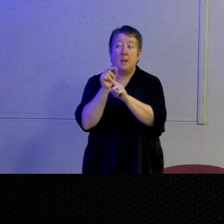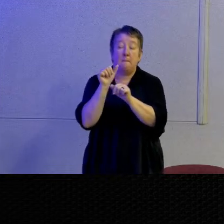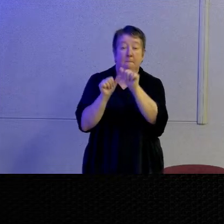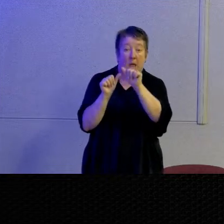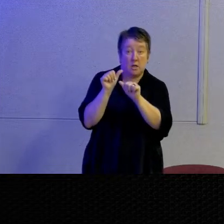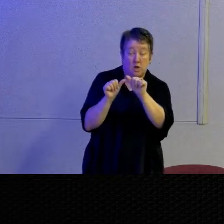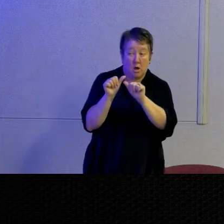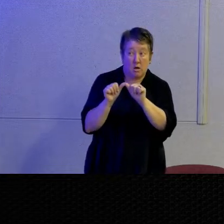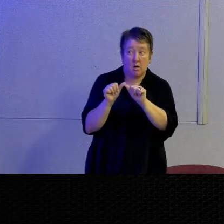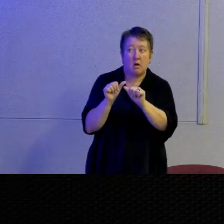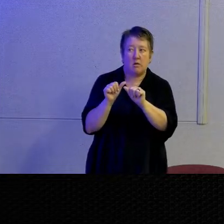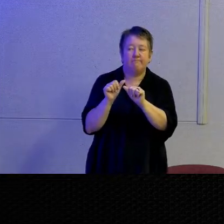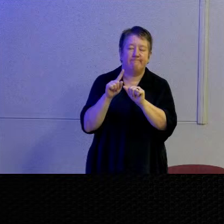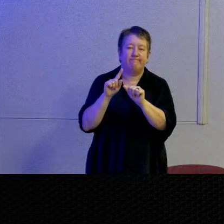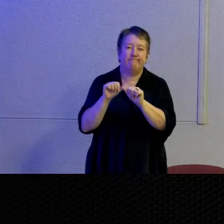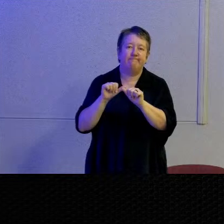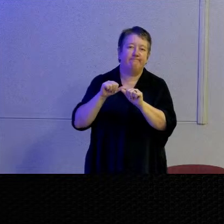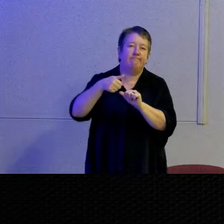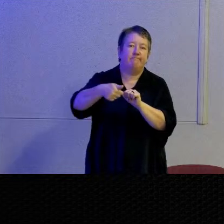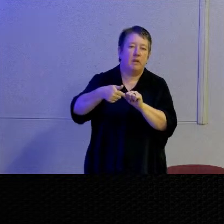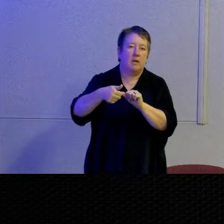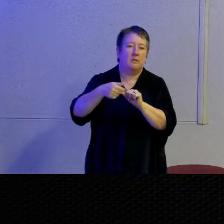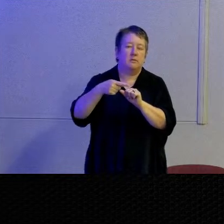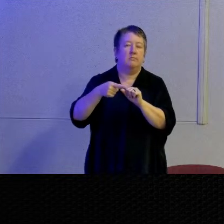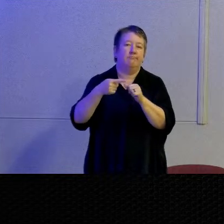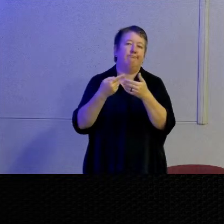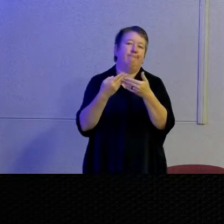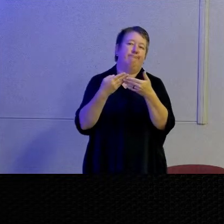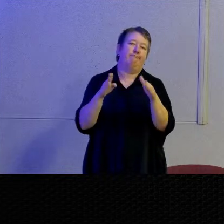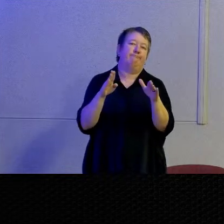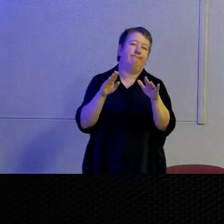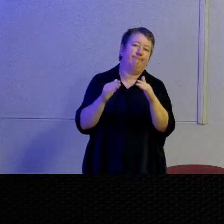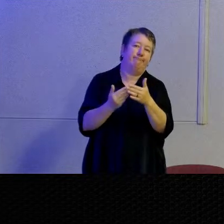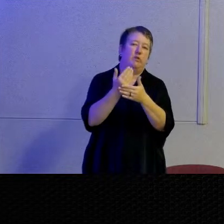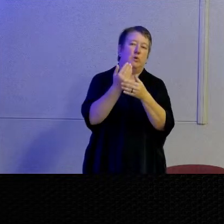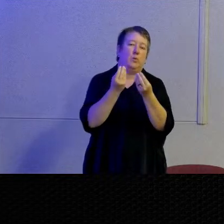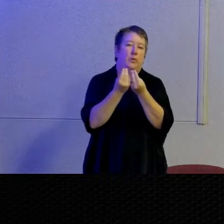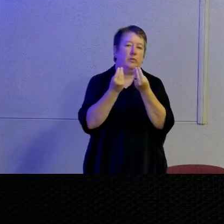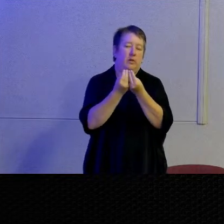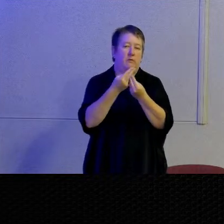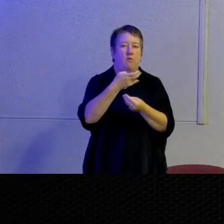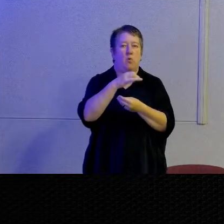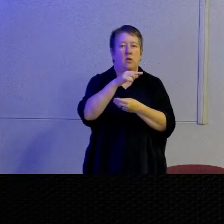is the next or the opening frontier in Higgs physics.